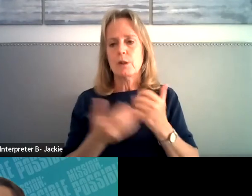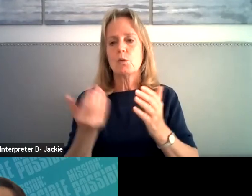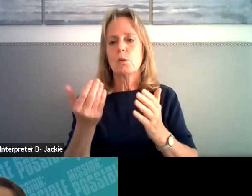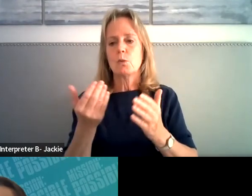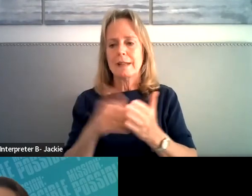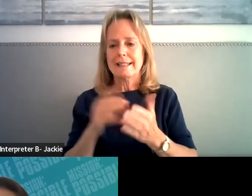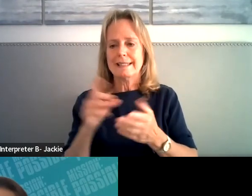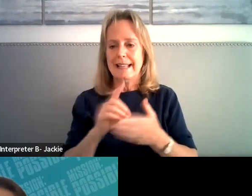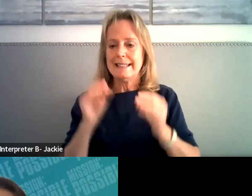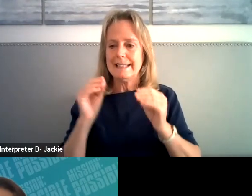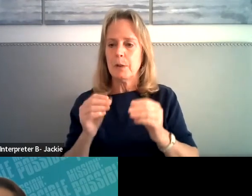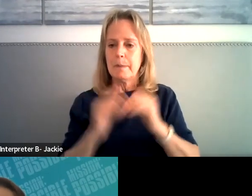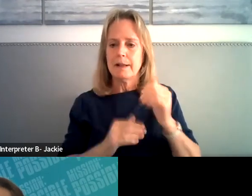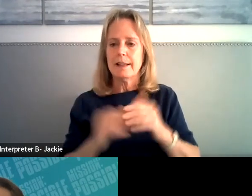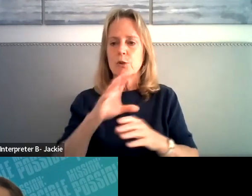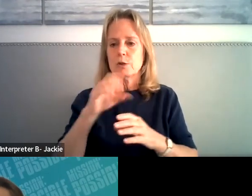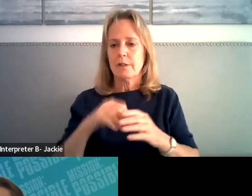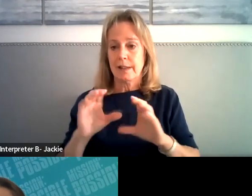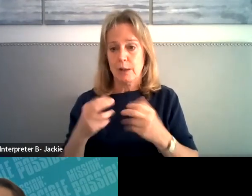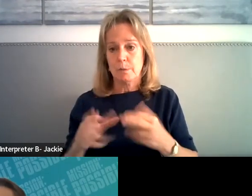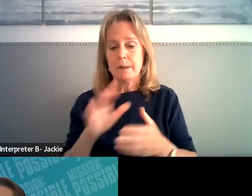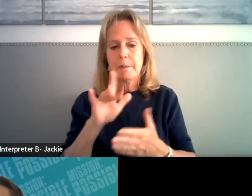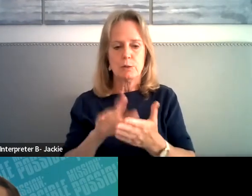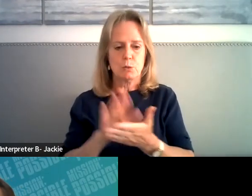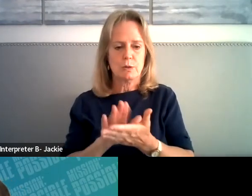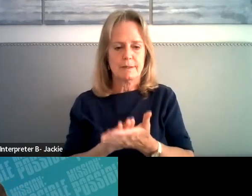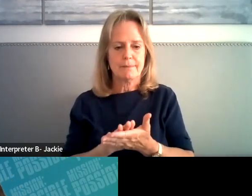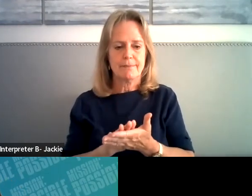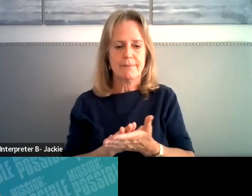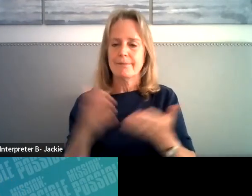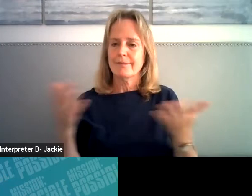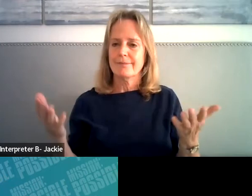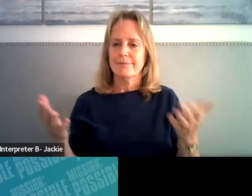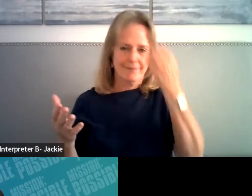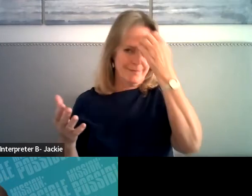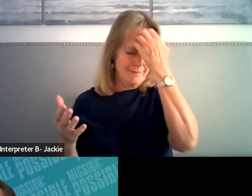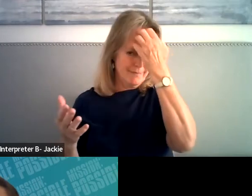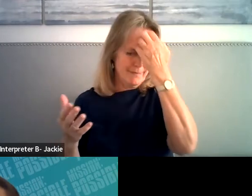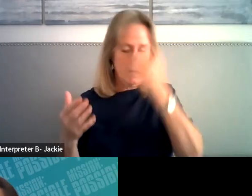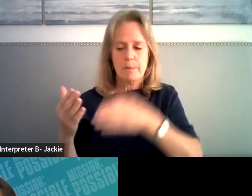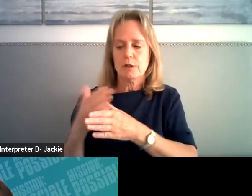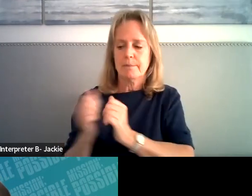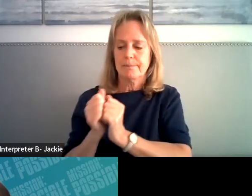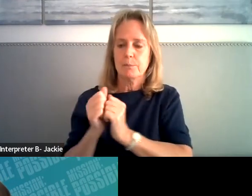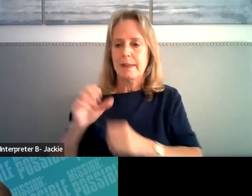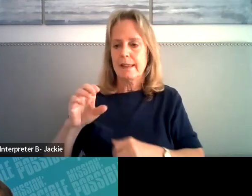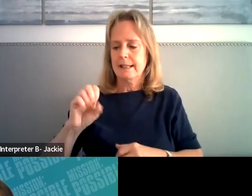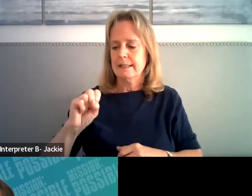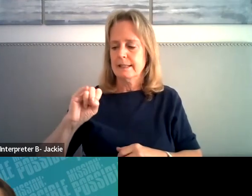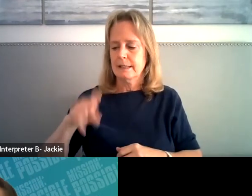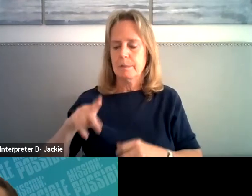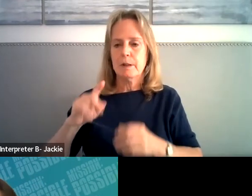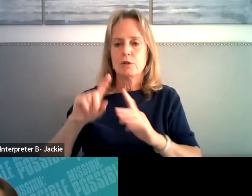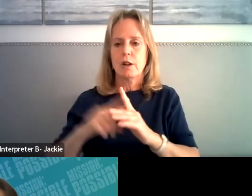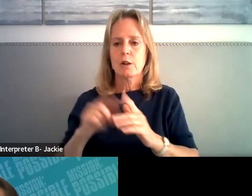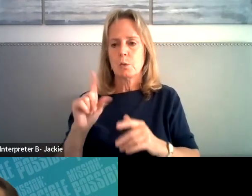teaching to build inclusive classrooms in middle schools. Our partnership with SIP started in 2019. And